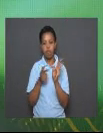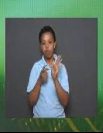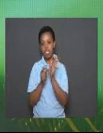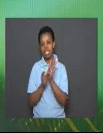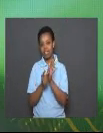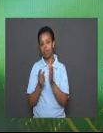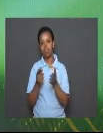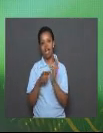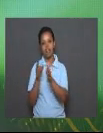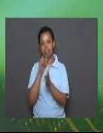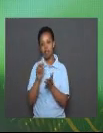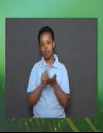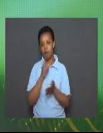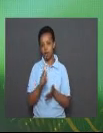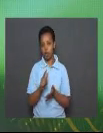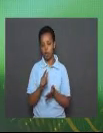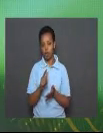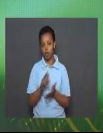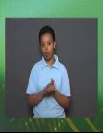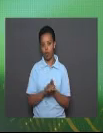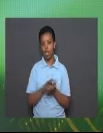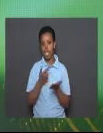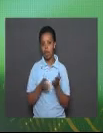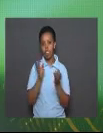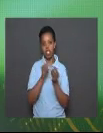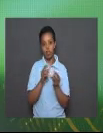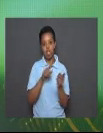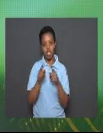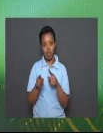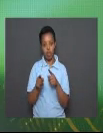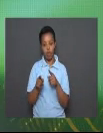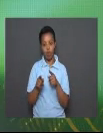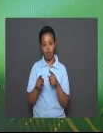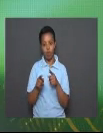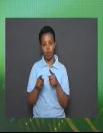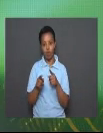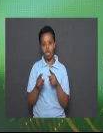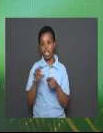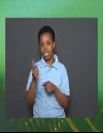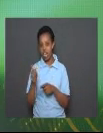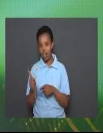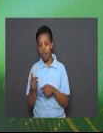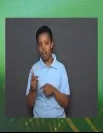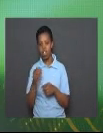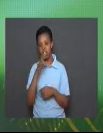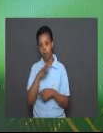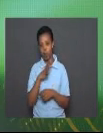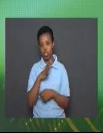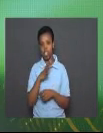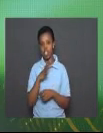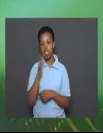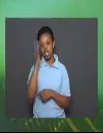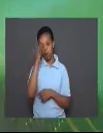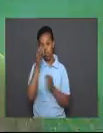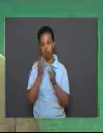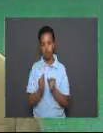disease. It also serves as a source from which other individuals can be